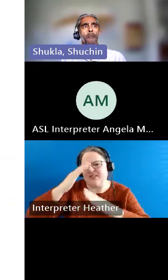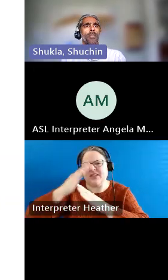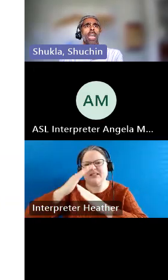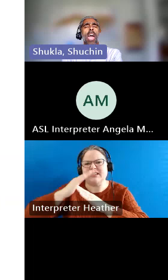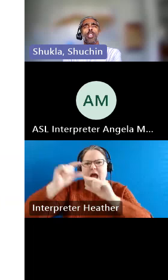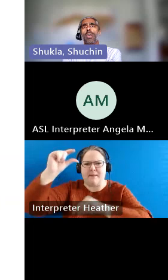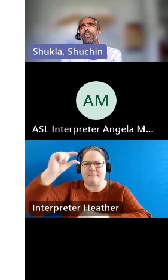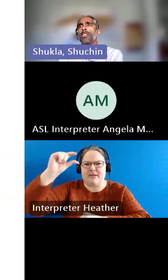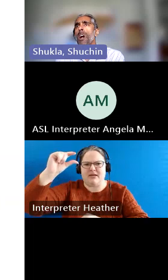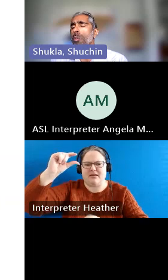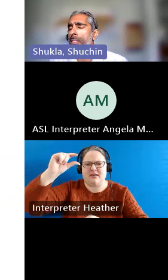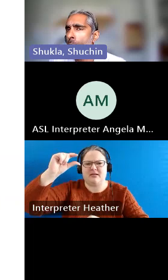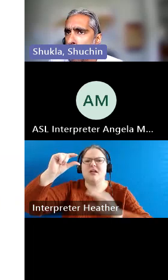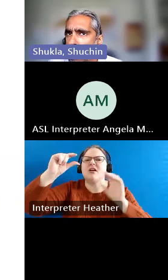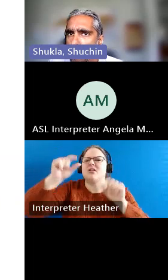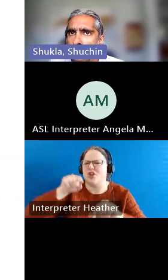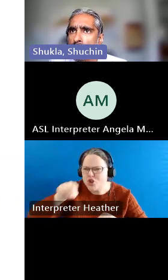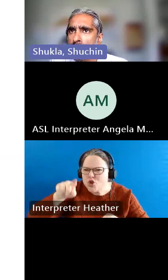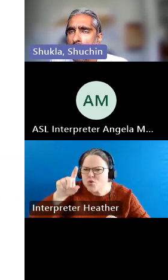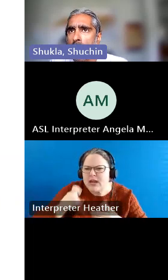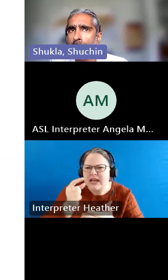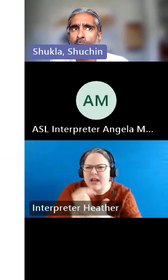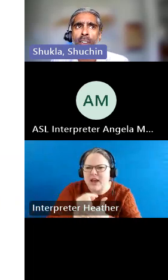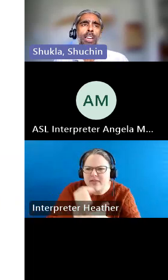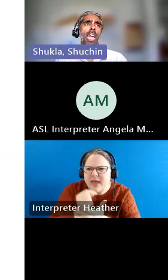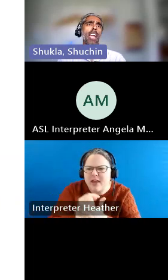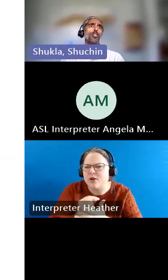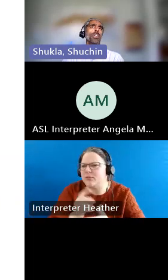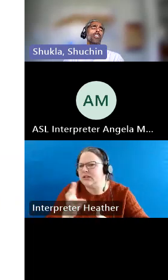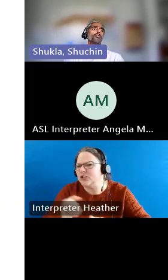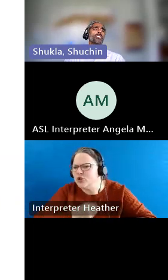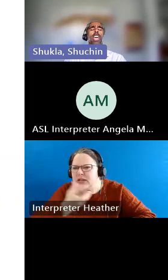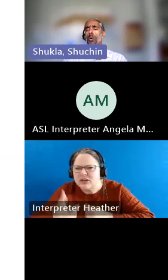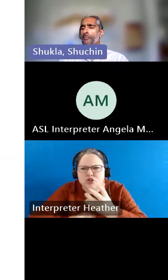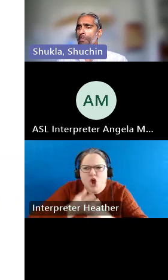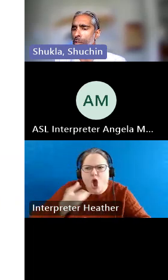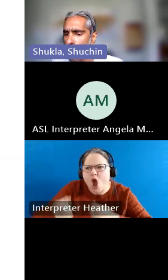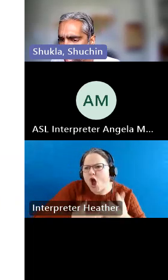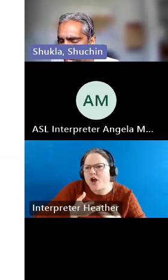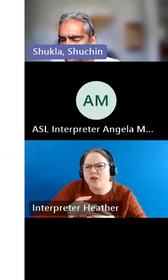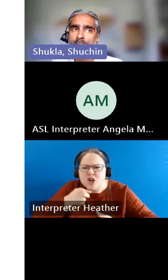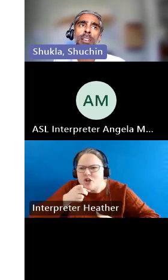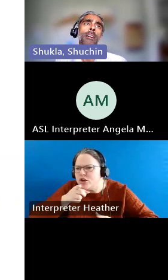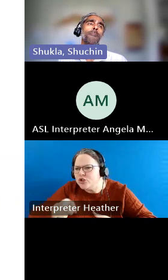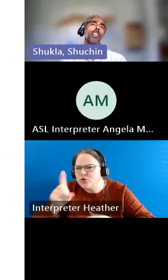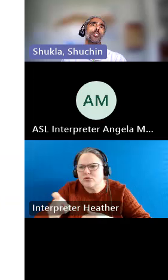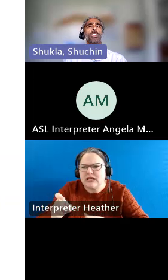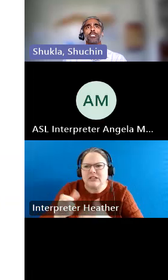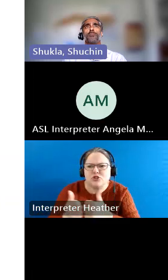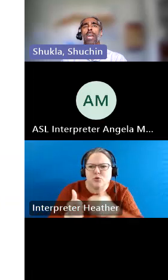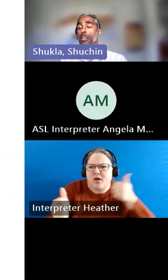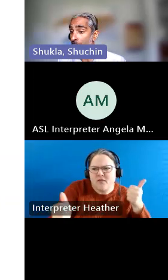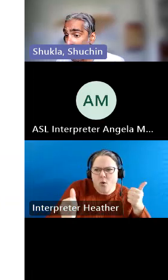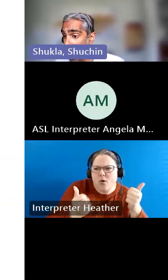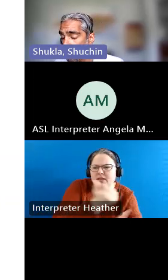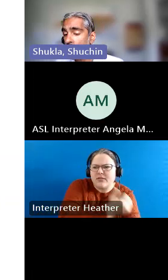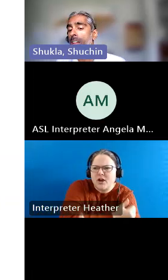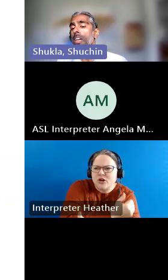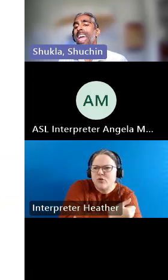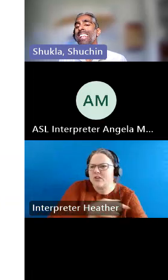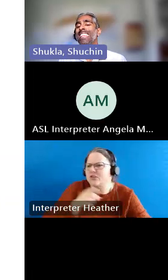which is, yeah, you need to talk to a therapist about your stuff, and you need to just get away from the drugs, and you need to get